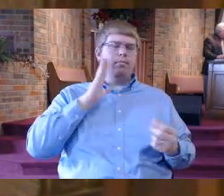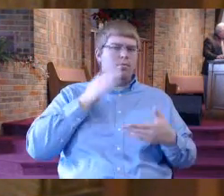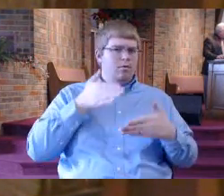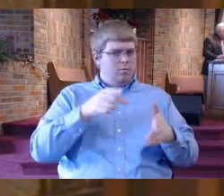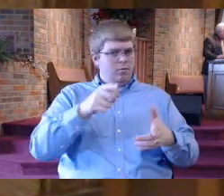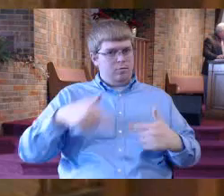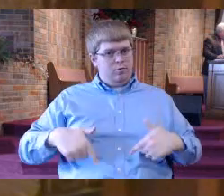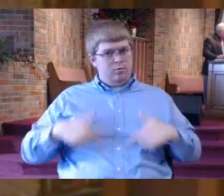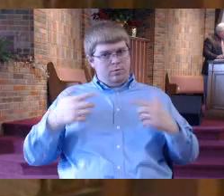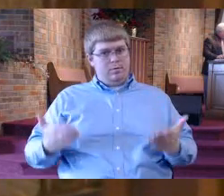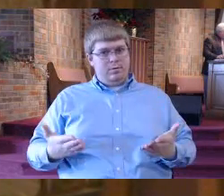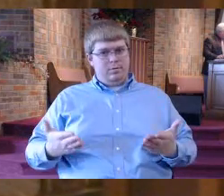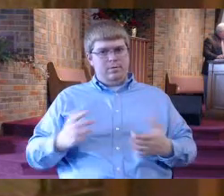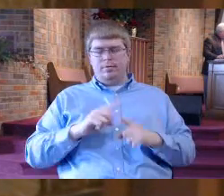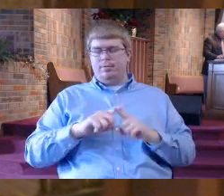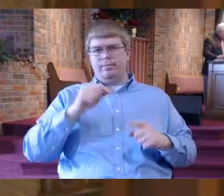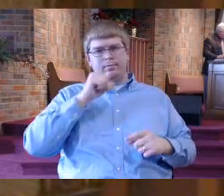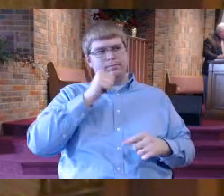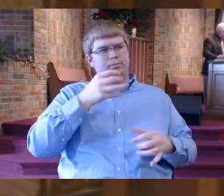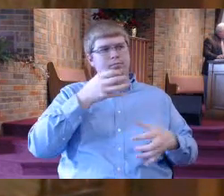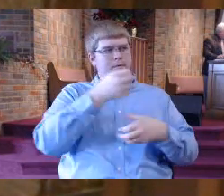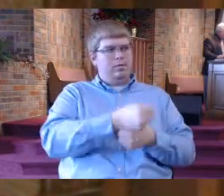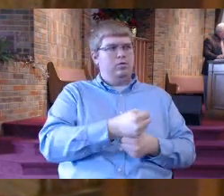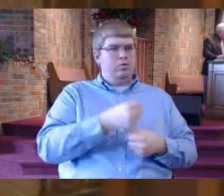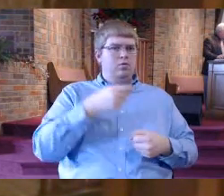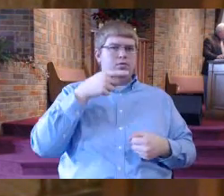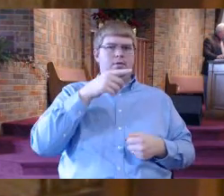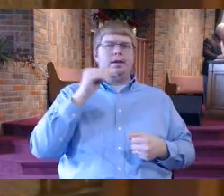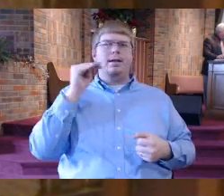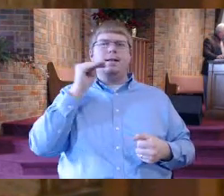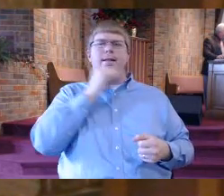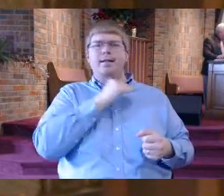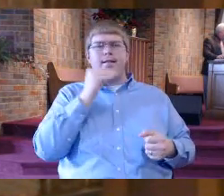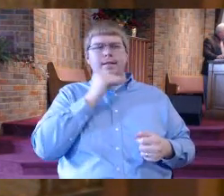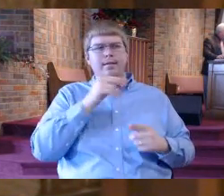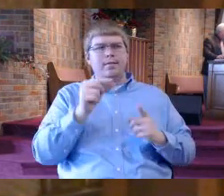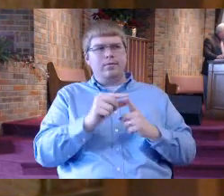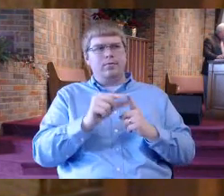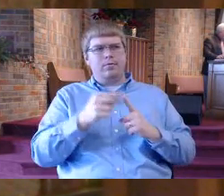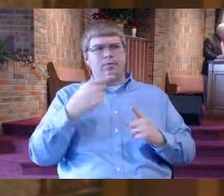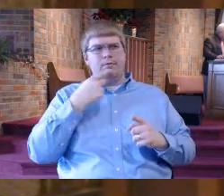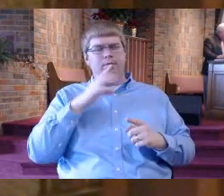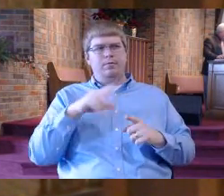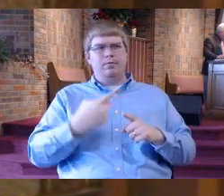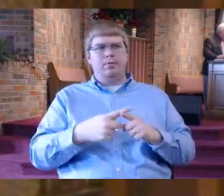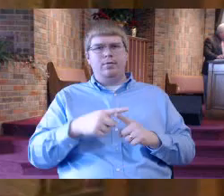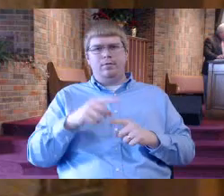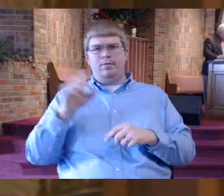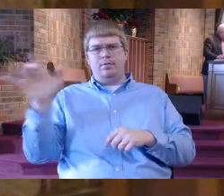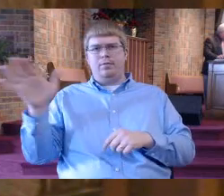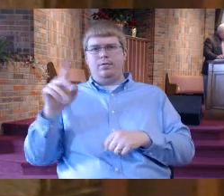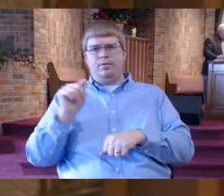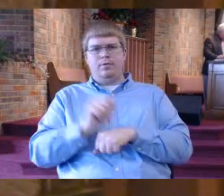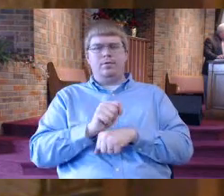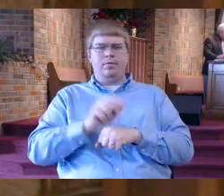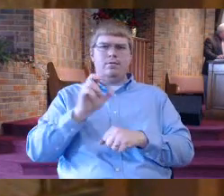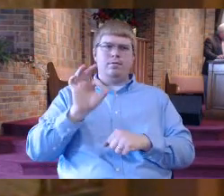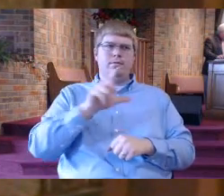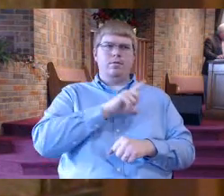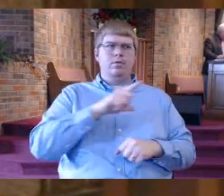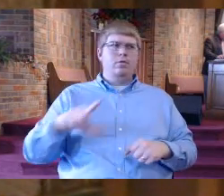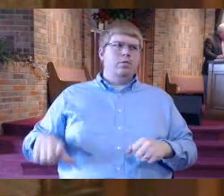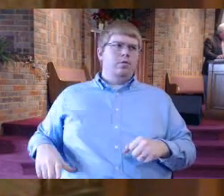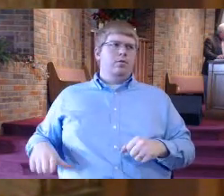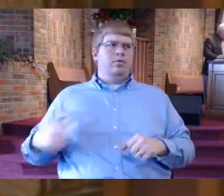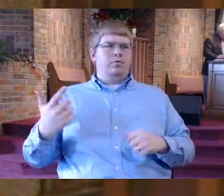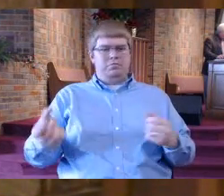not trust in these lying words saying the temple of the Lord, the temple of the Lord, the temple of the Lord are these. For if you thoroughly